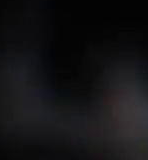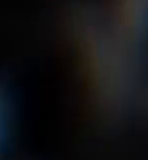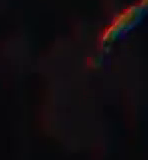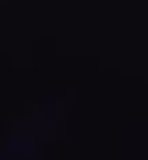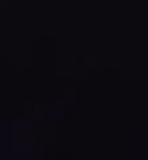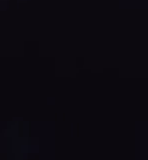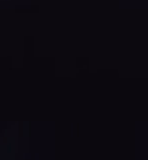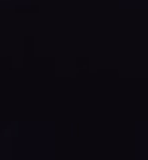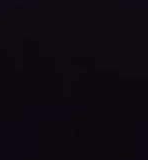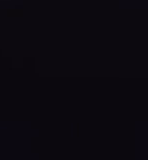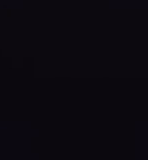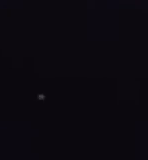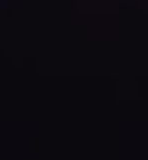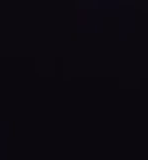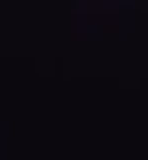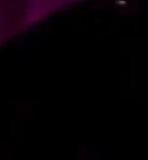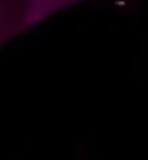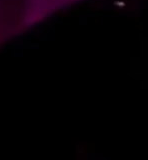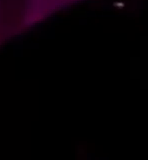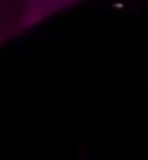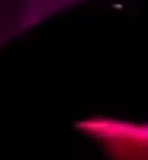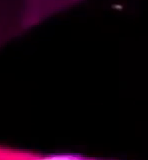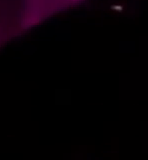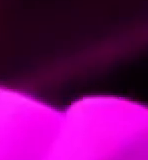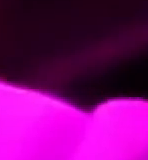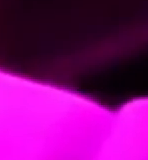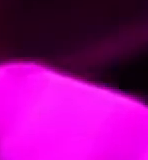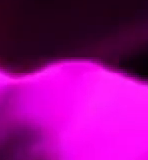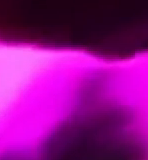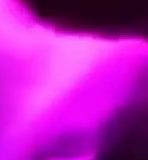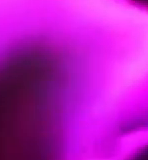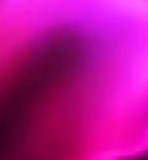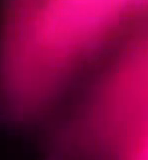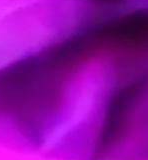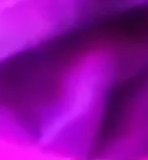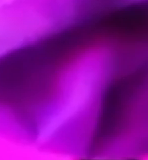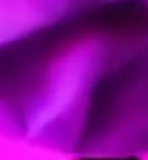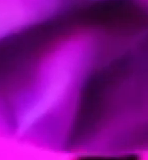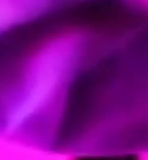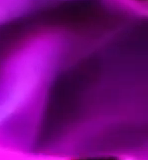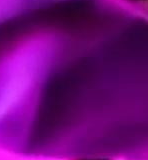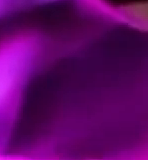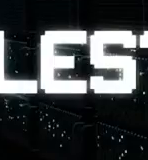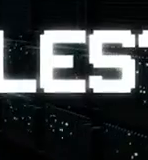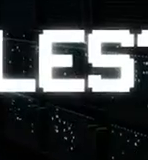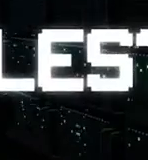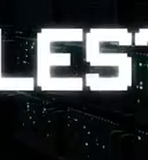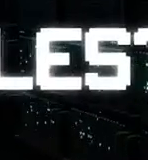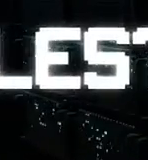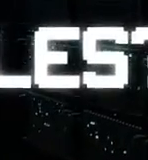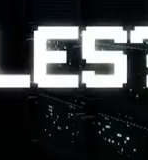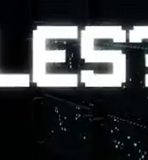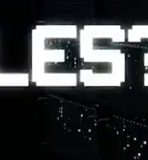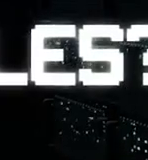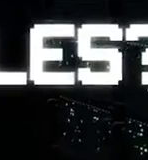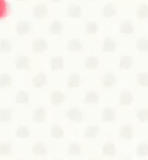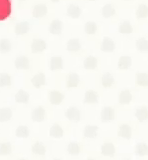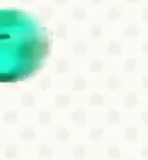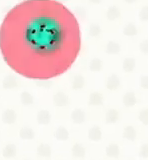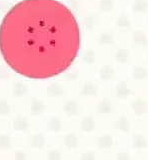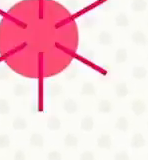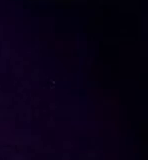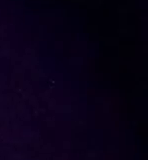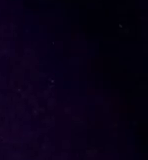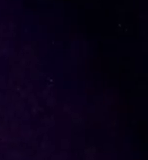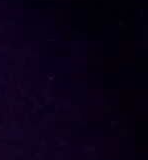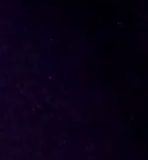COVID-free? Introducing Need to Know, a weekly explainer series from GMA News and Public Affairs. Here's what you need to know. Here's what